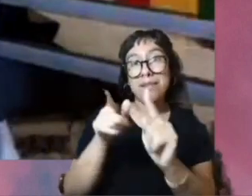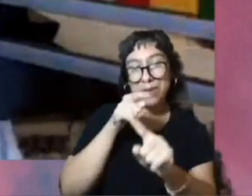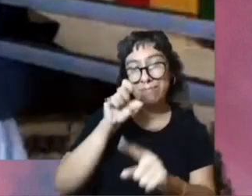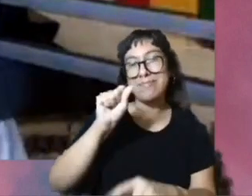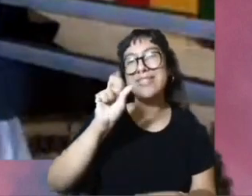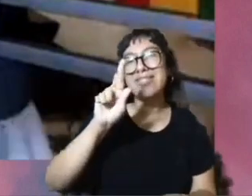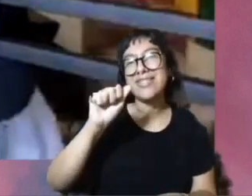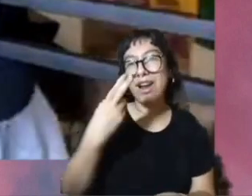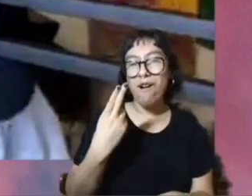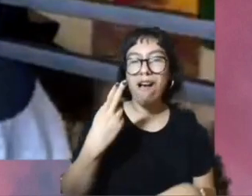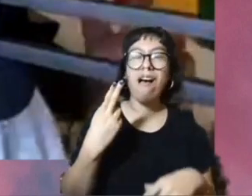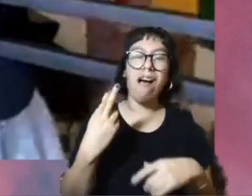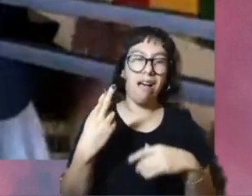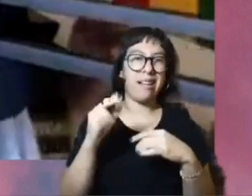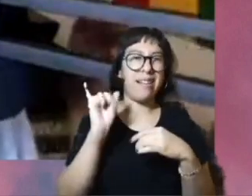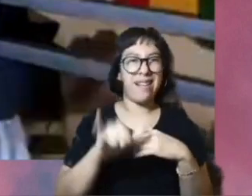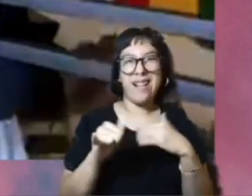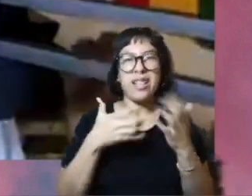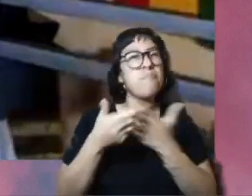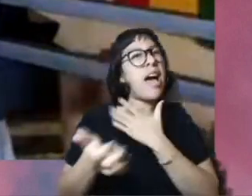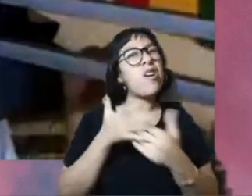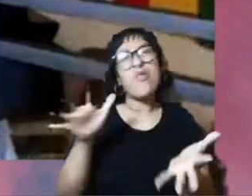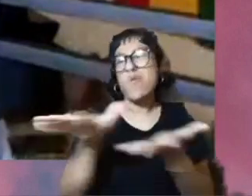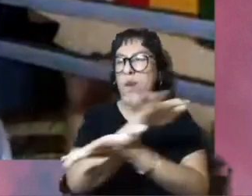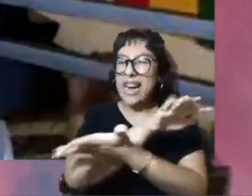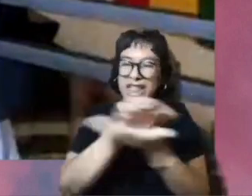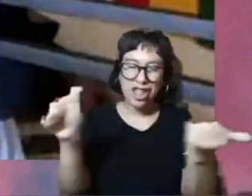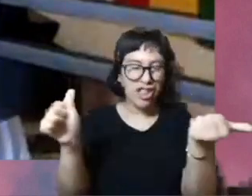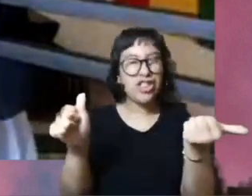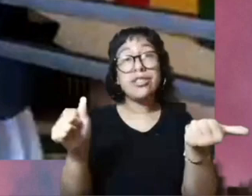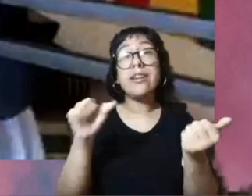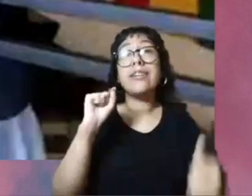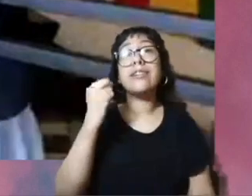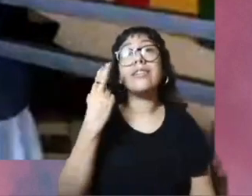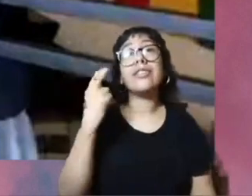Kay's classic poetry collection, No Matter the Wreckage, on